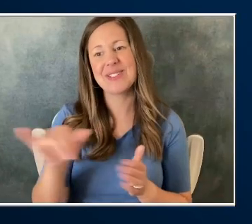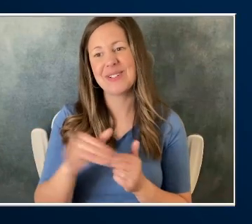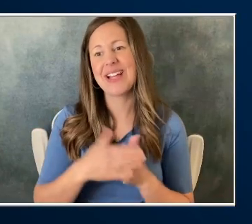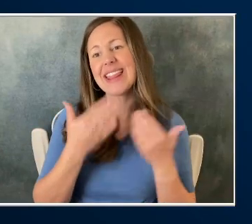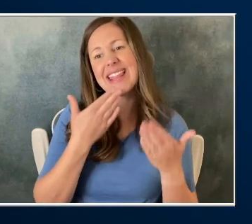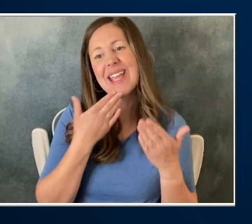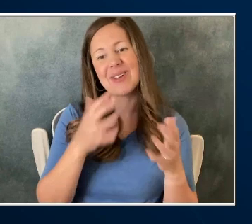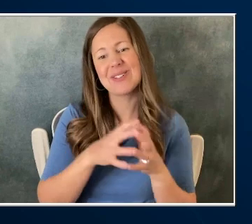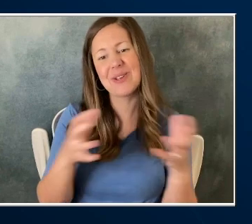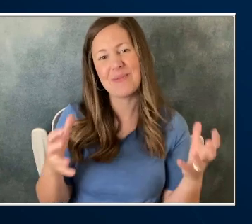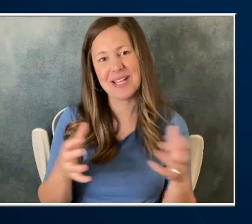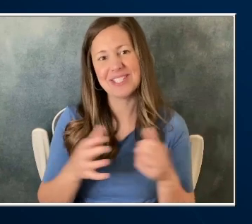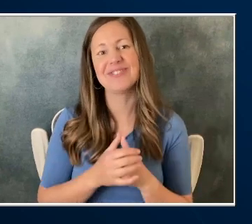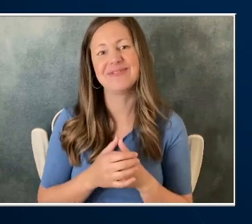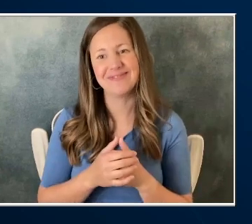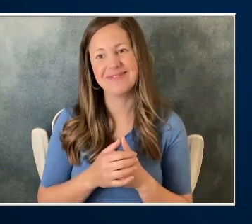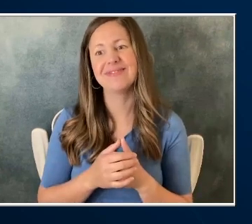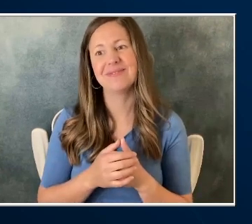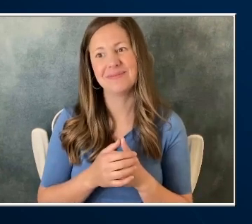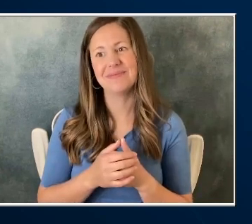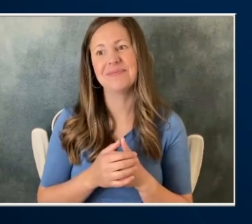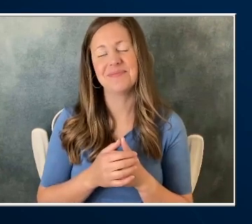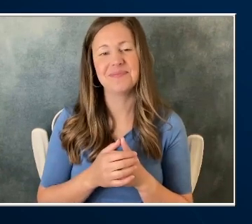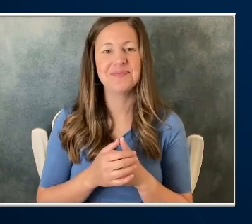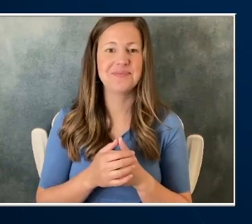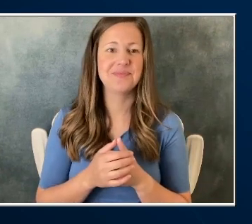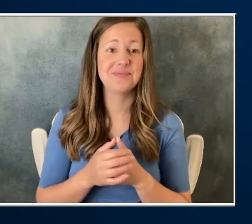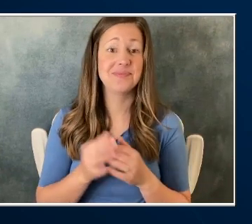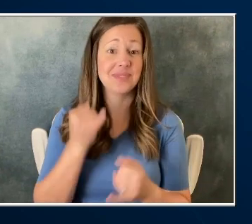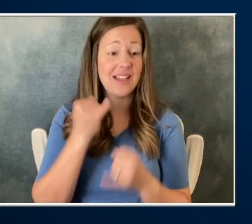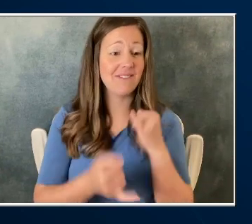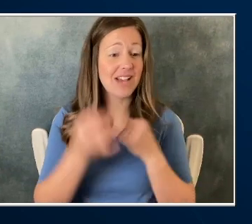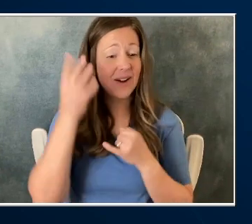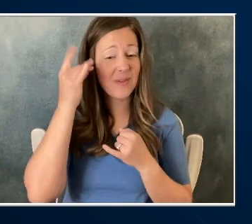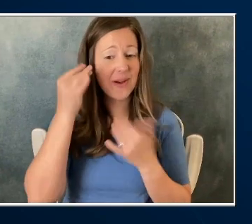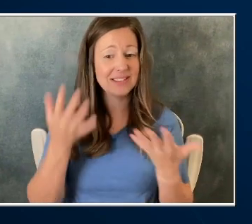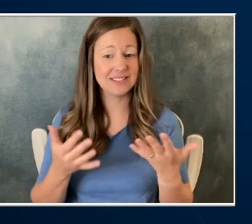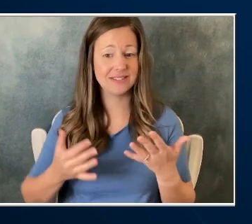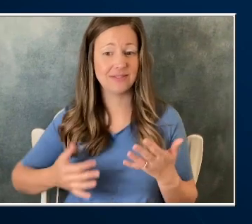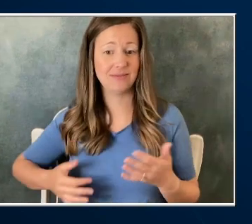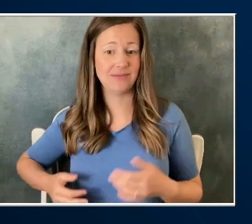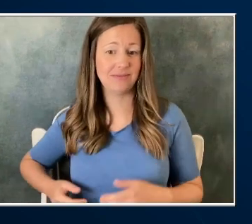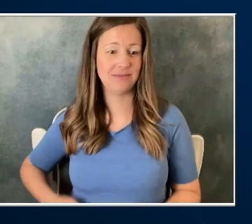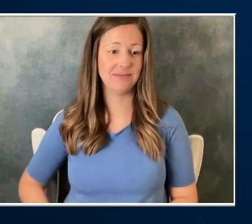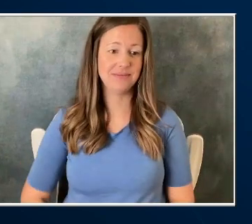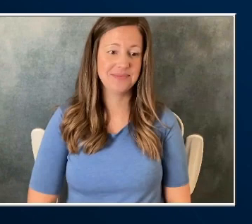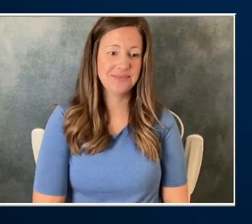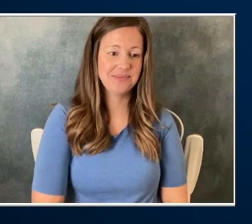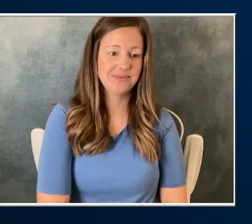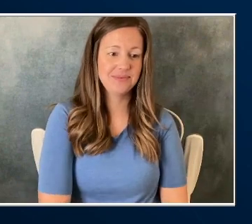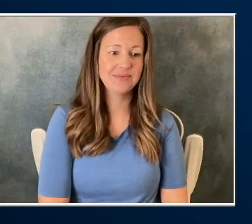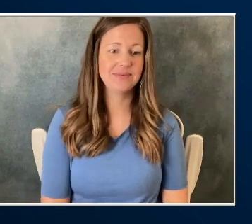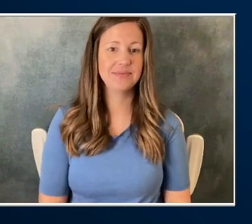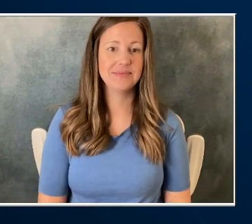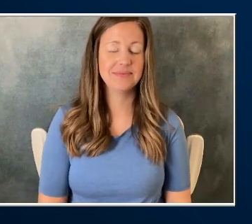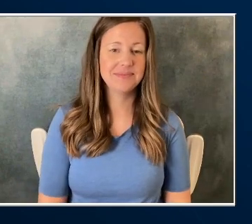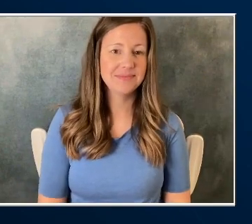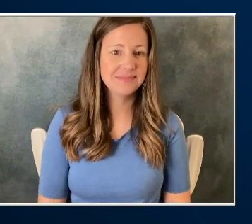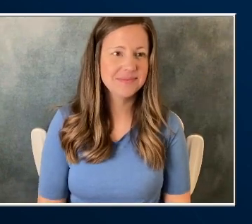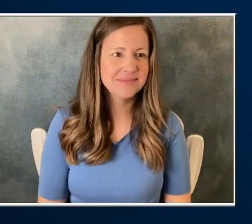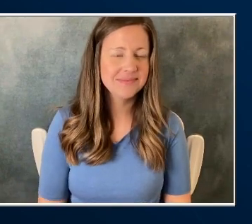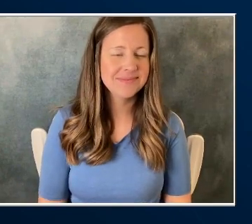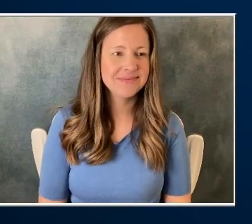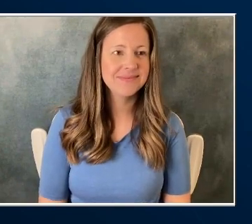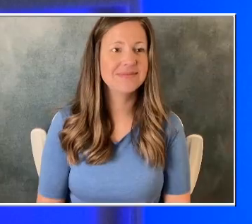you so much, Dr. Cardona. Final thoughts, Dr. Cardona? Rambo, what do I say? I was going to work in that Rambo one time. I